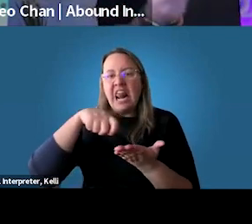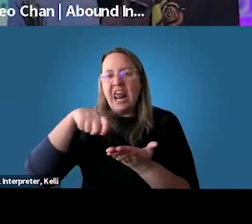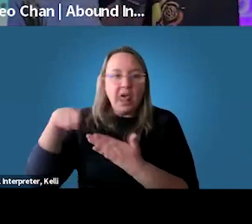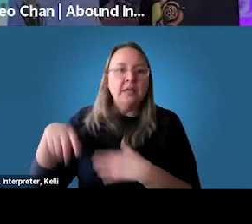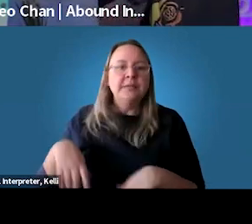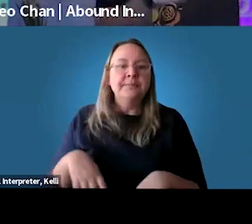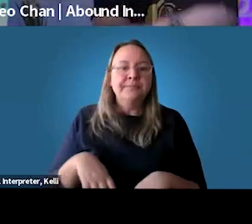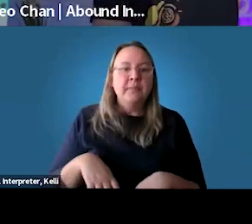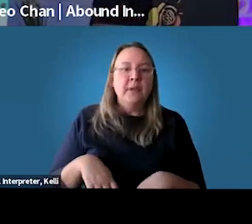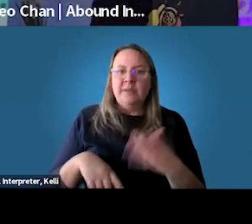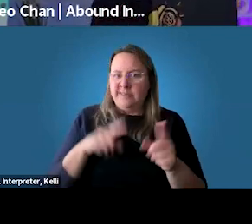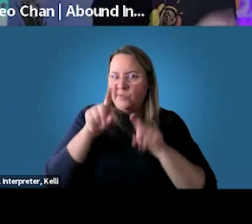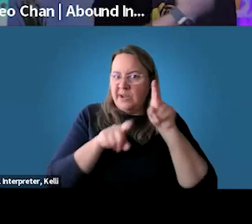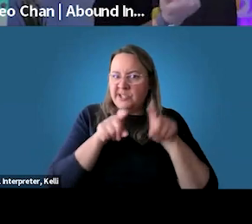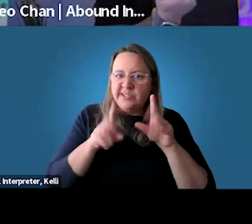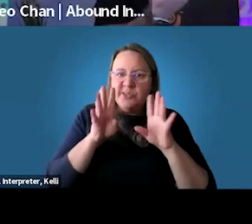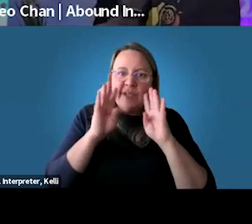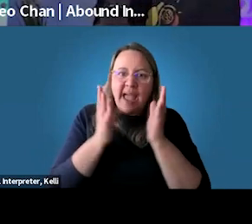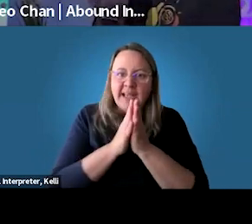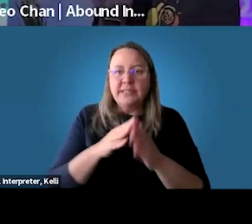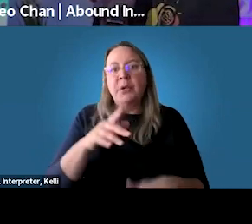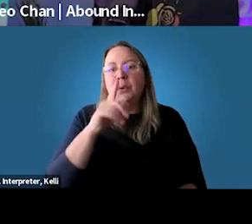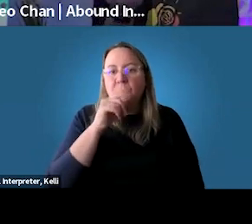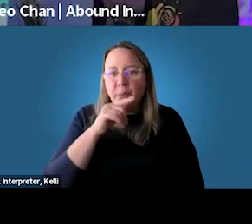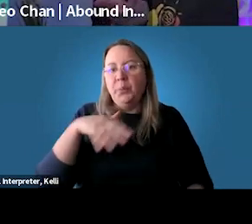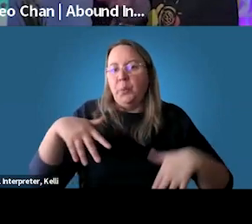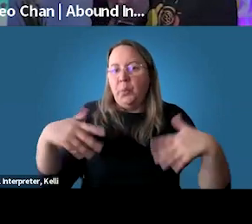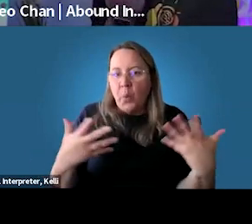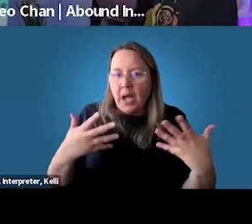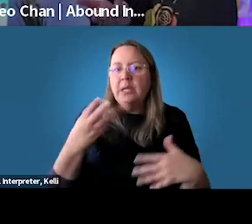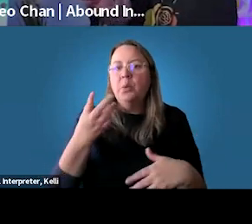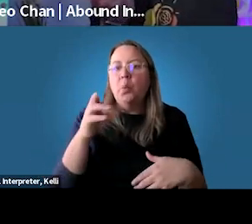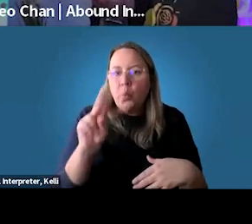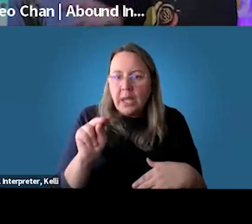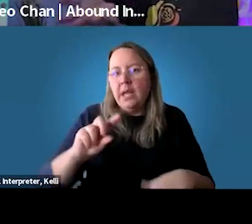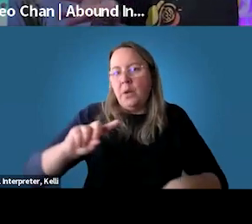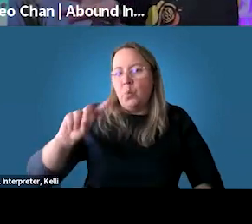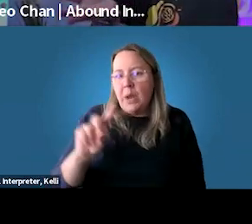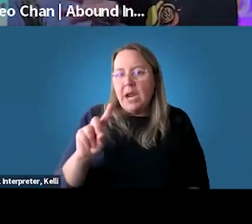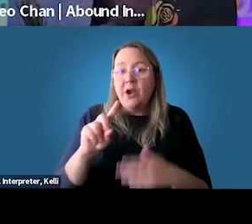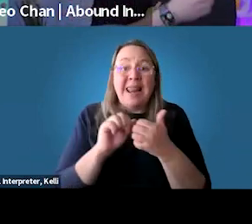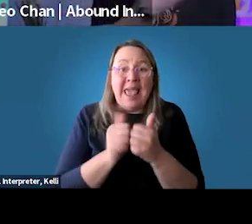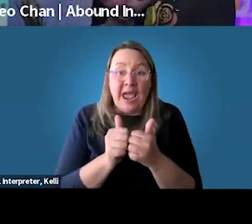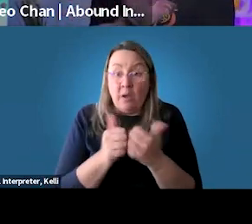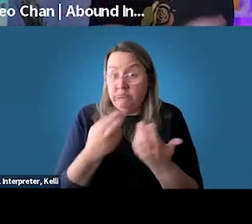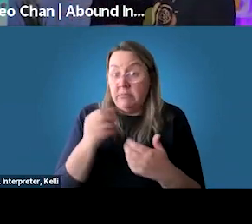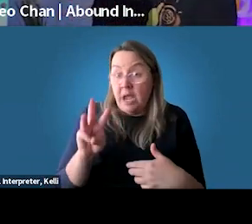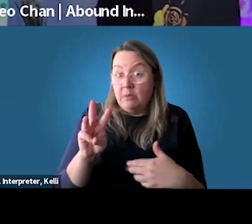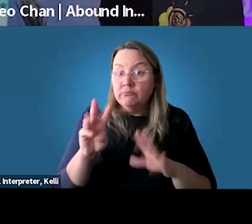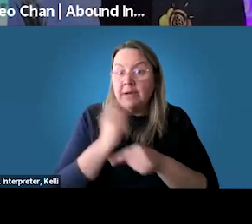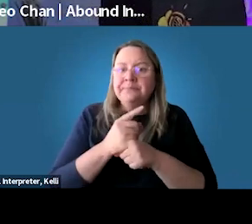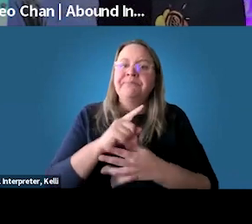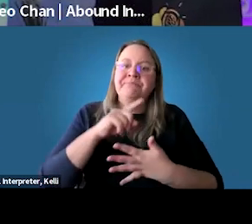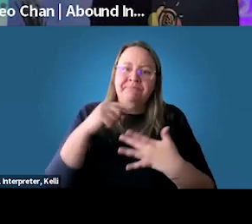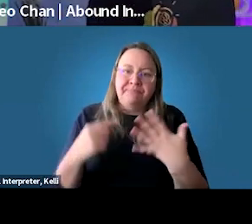50. Here's some questions types you can ask: who, what, when, where, and how. All right. Those will help